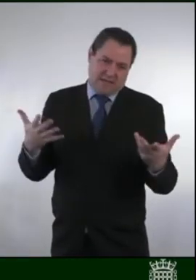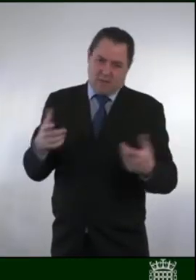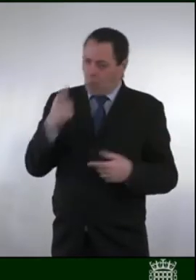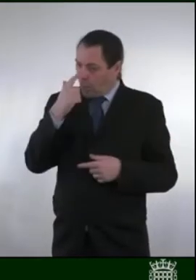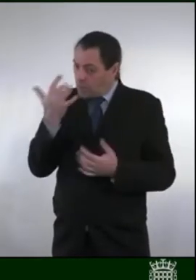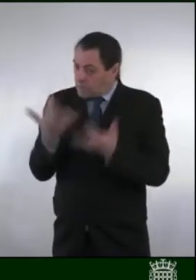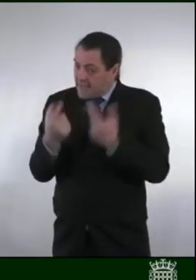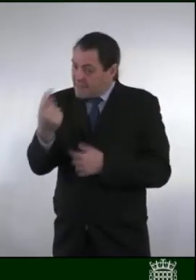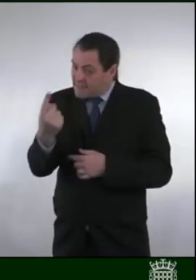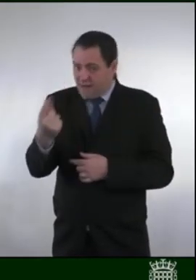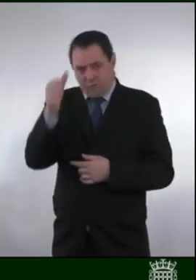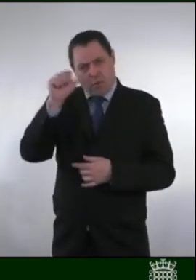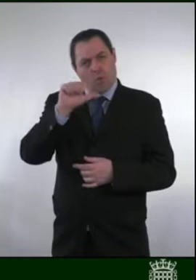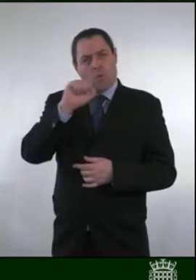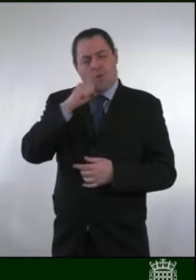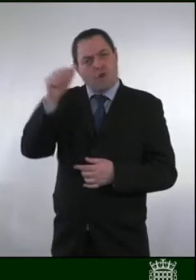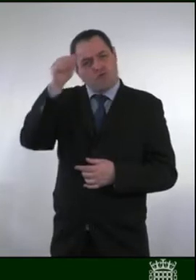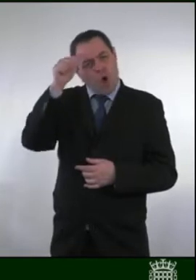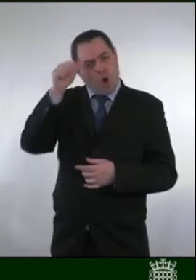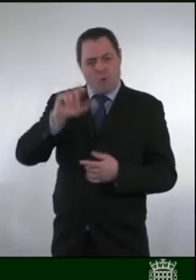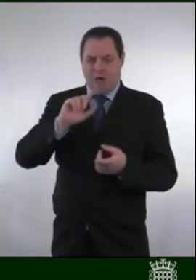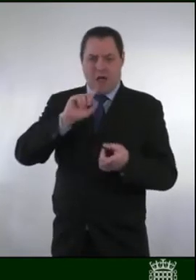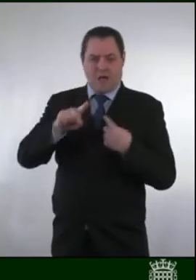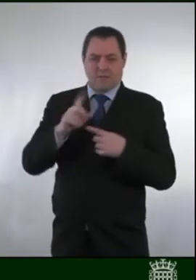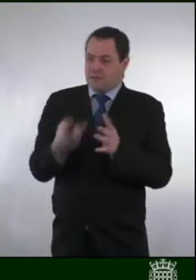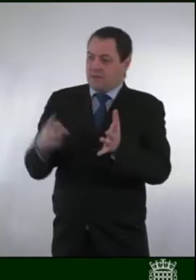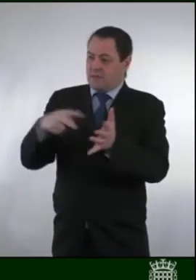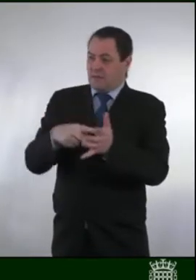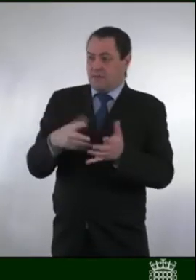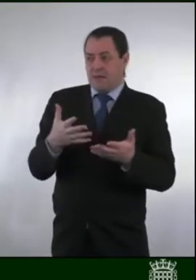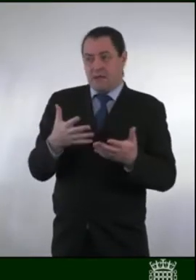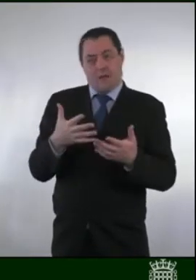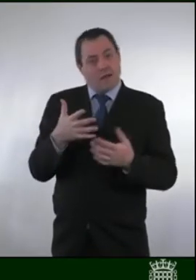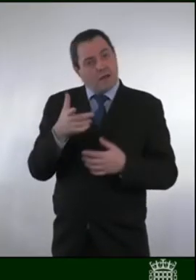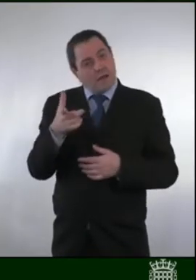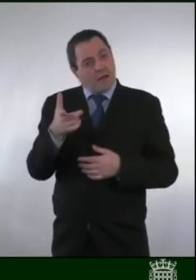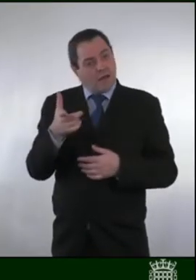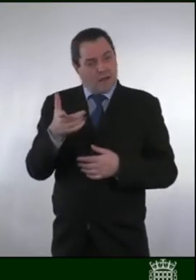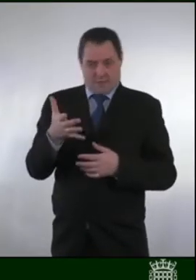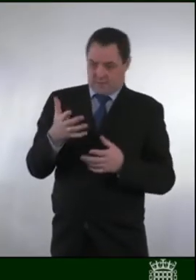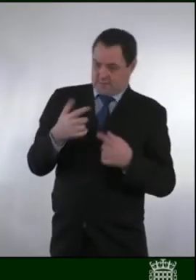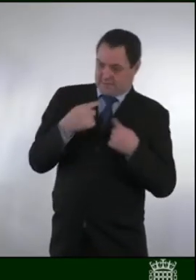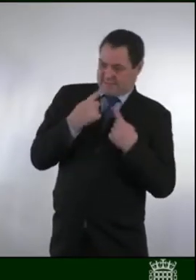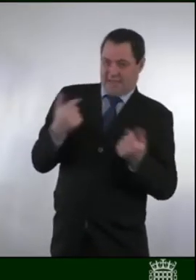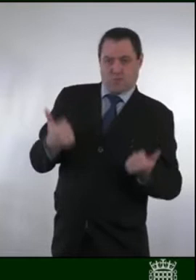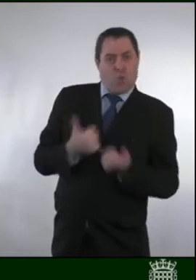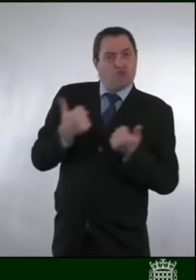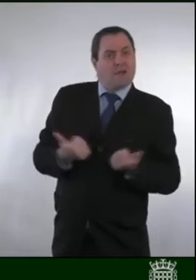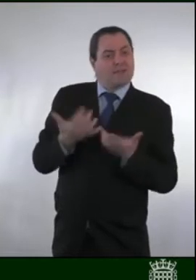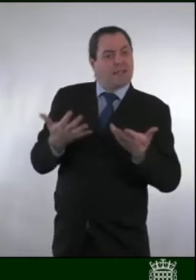in his head, he would have had the answer before he stood up and claimed not to have received it. It was there in the previous answer, Mr.